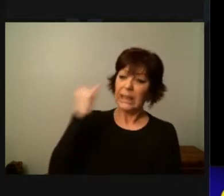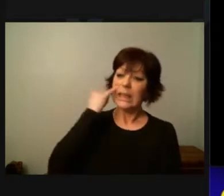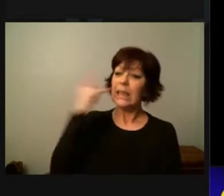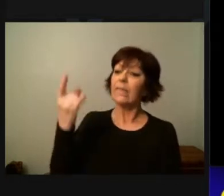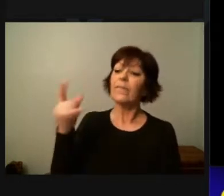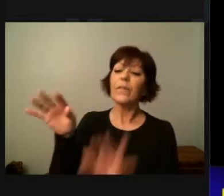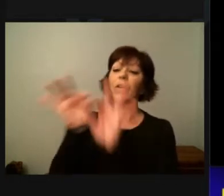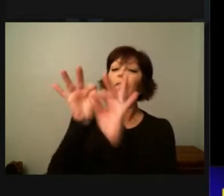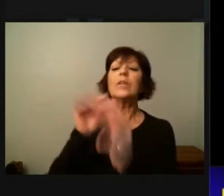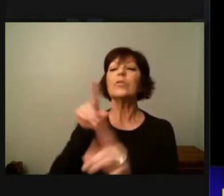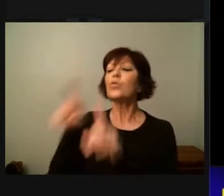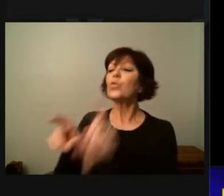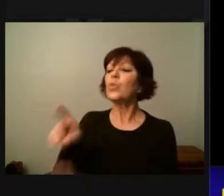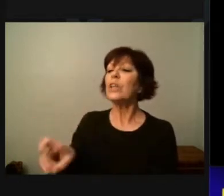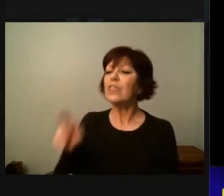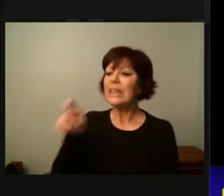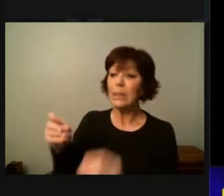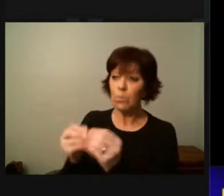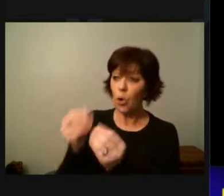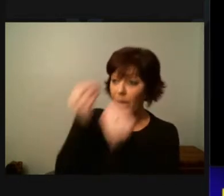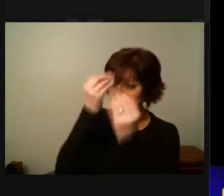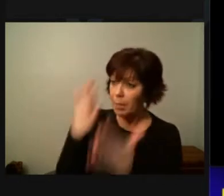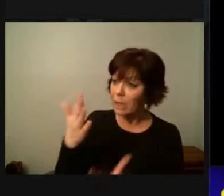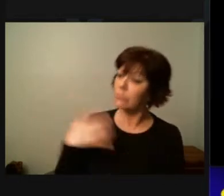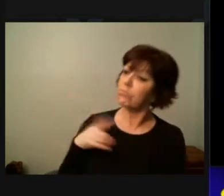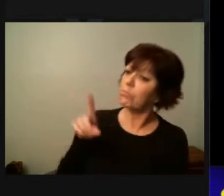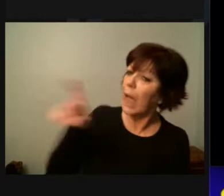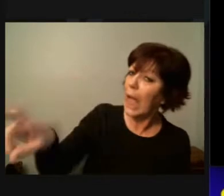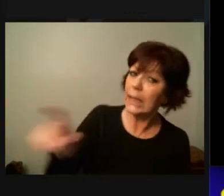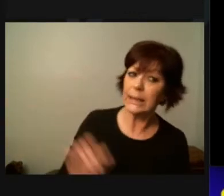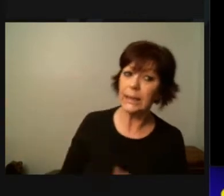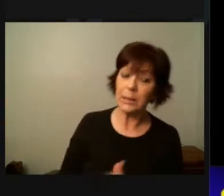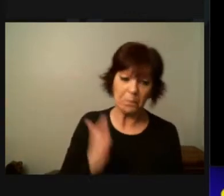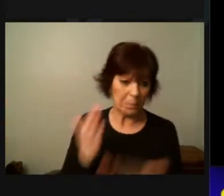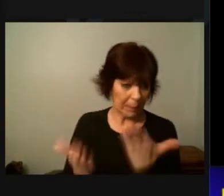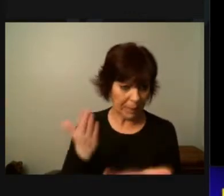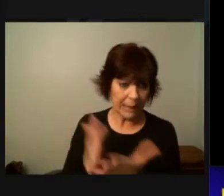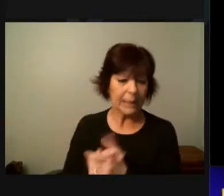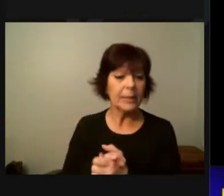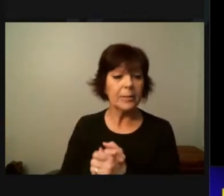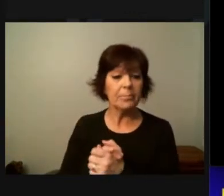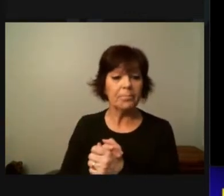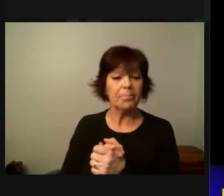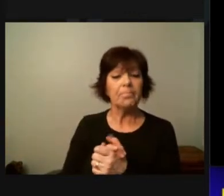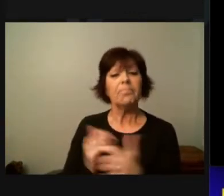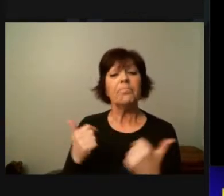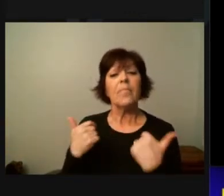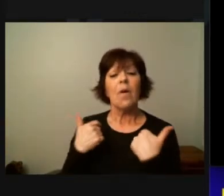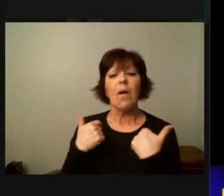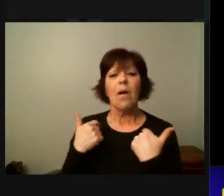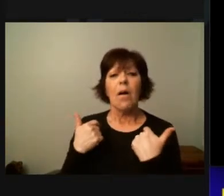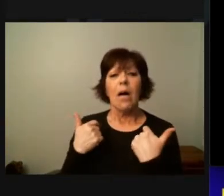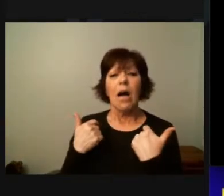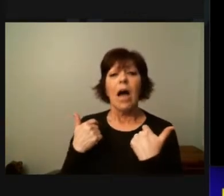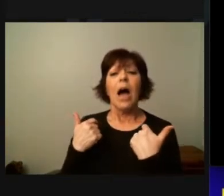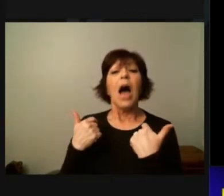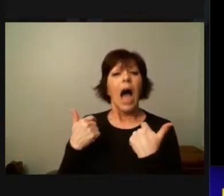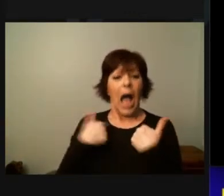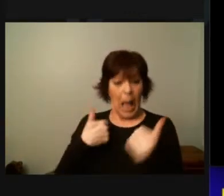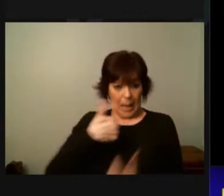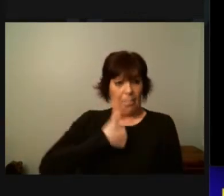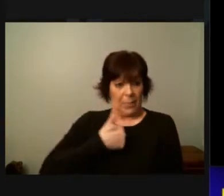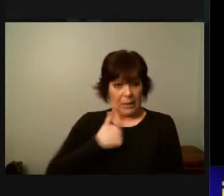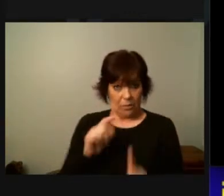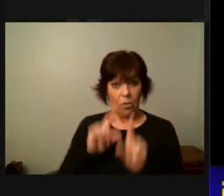or screening needs more medical information, they may ask you that. I have been at these